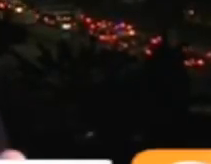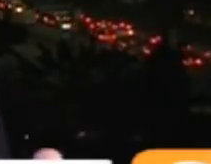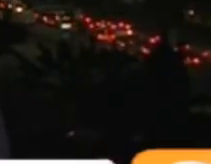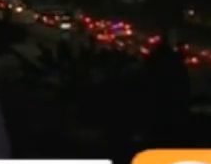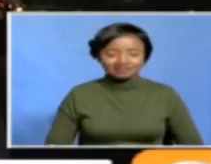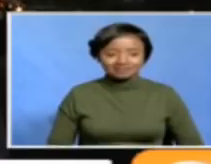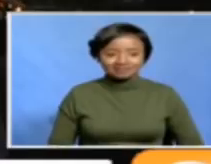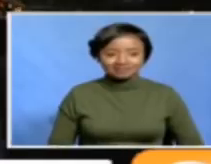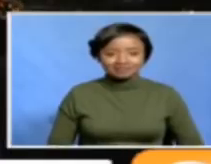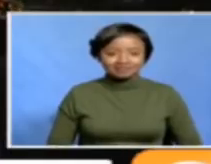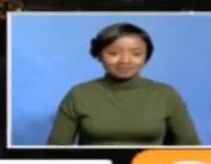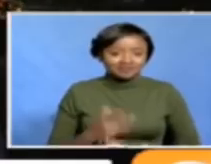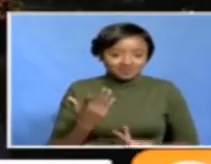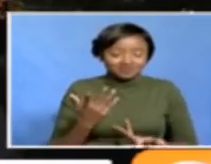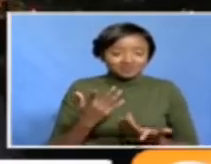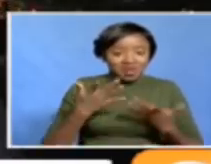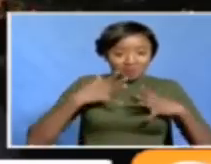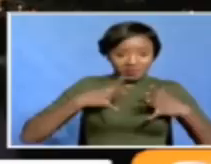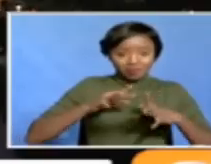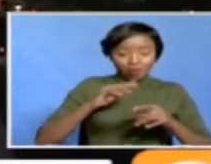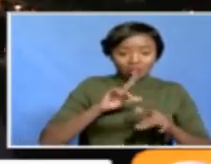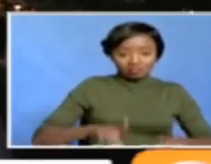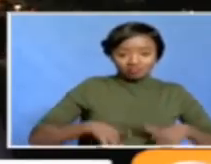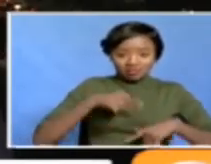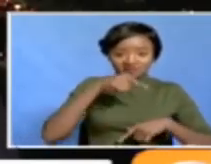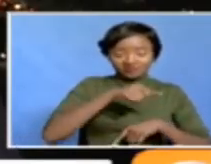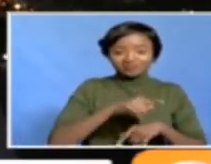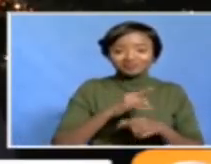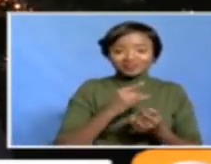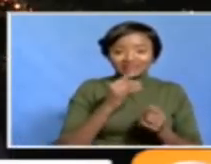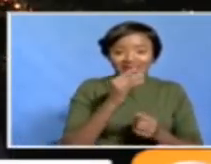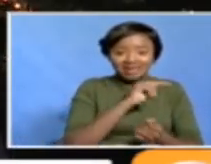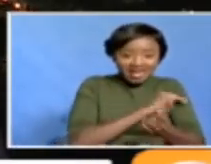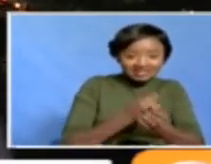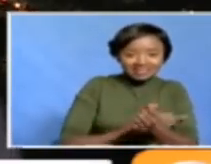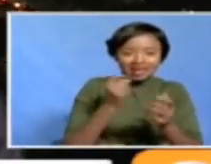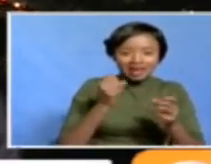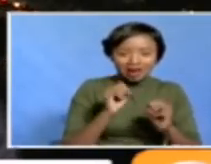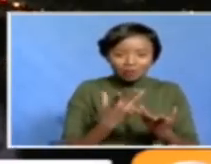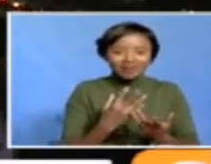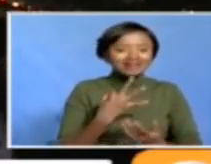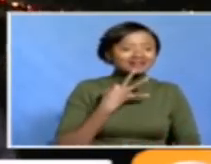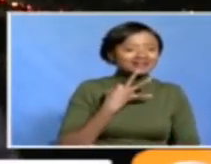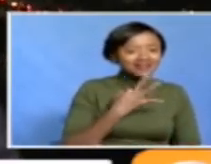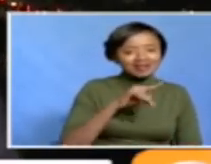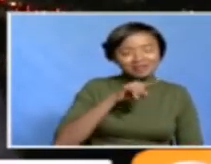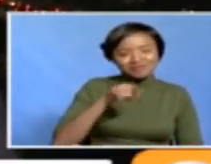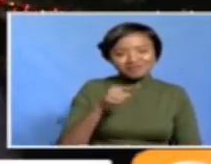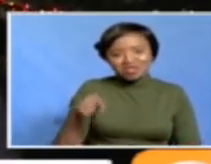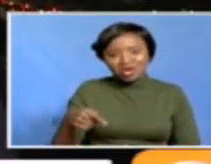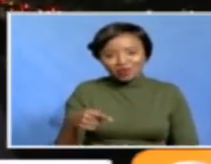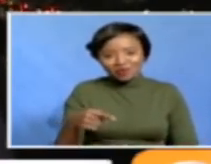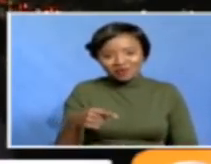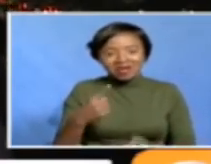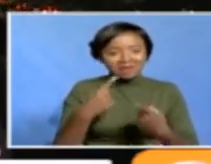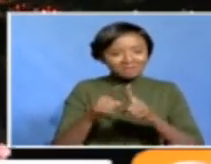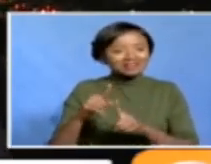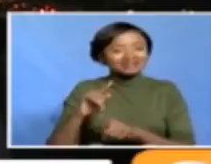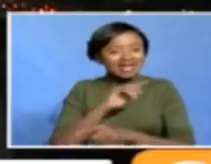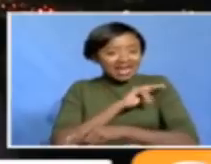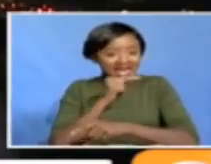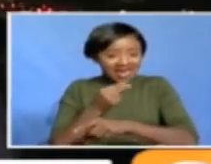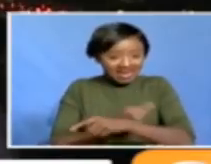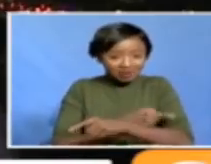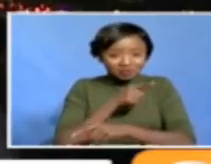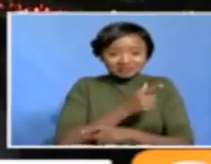3.5 million people live in Nairobi, and so you can see the differences there as well. Lagos makes Nairobi's traffic problems look rather